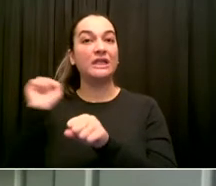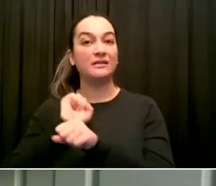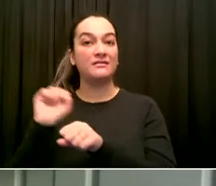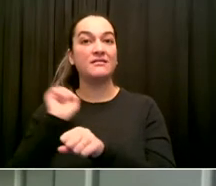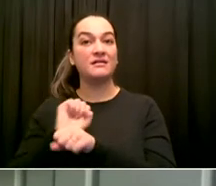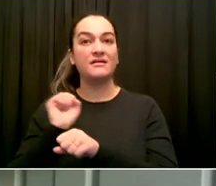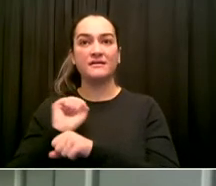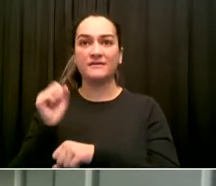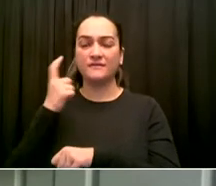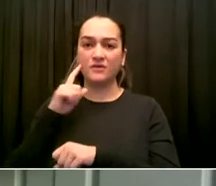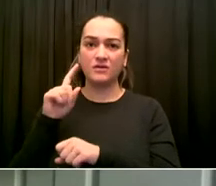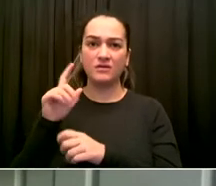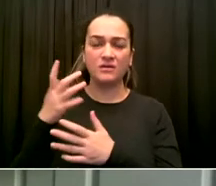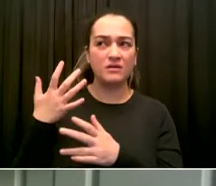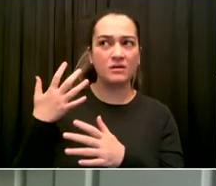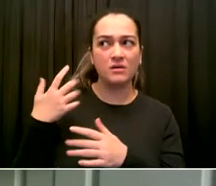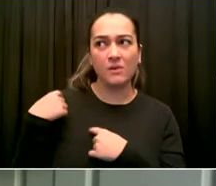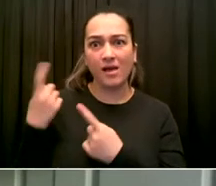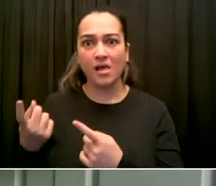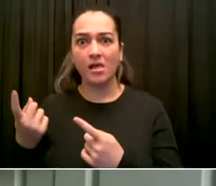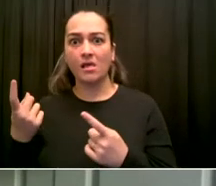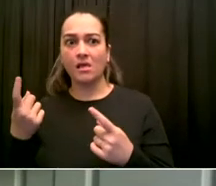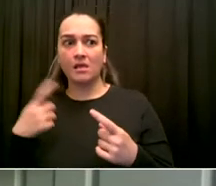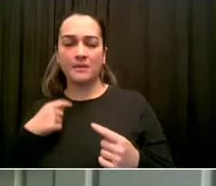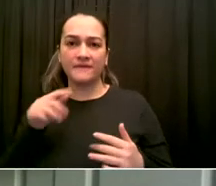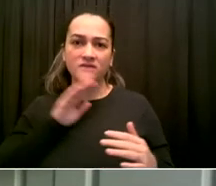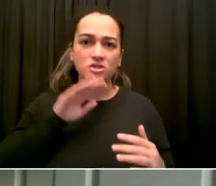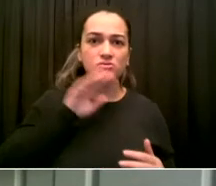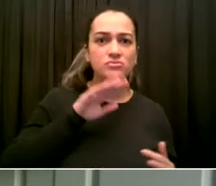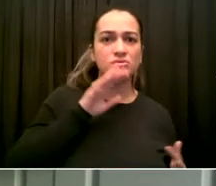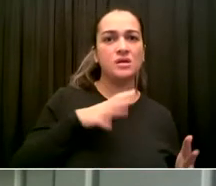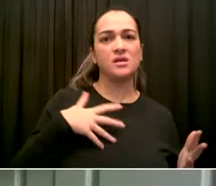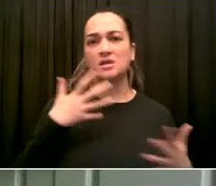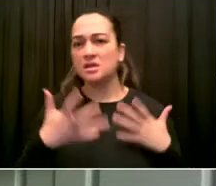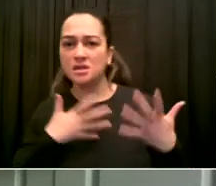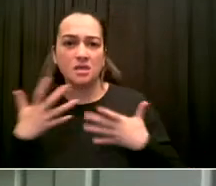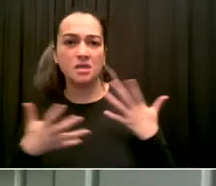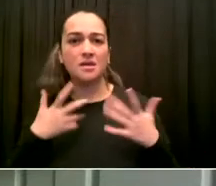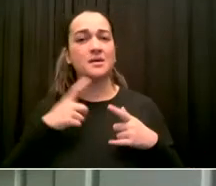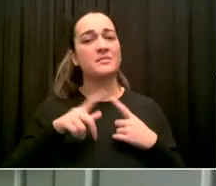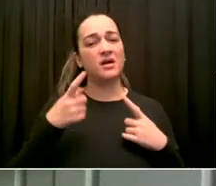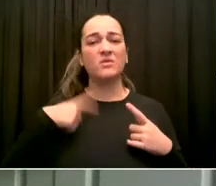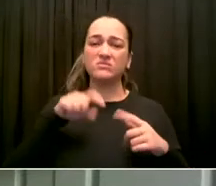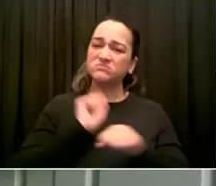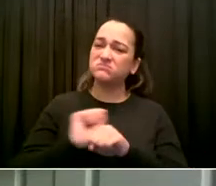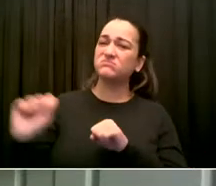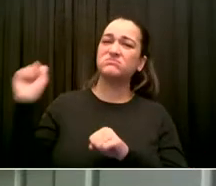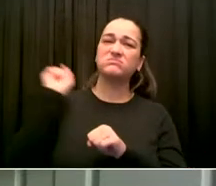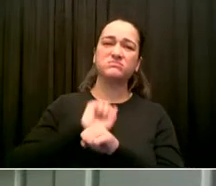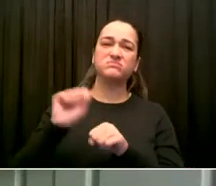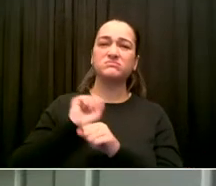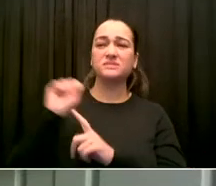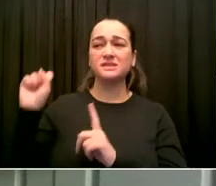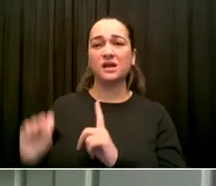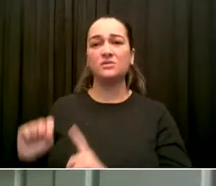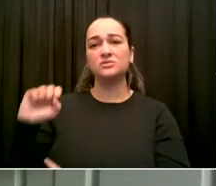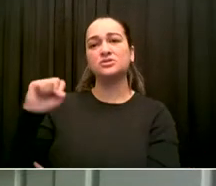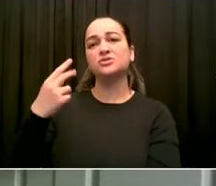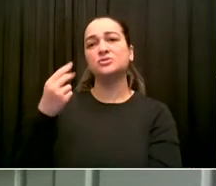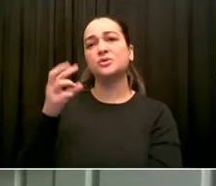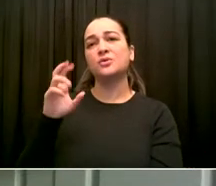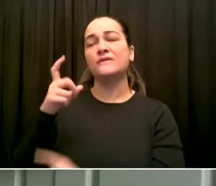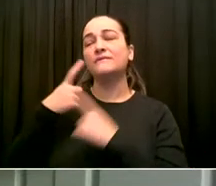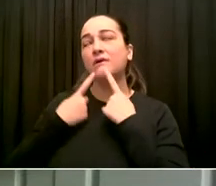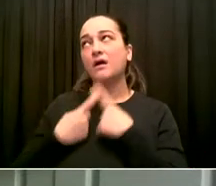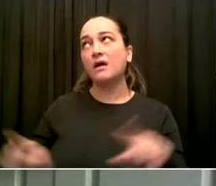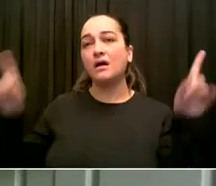And the good folks on the South Shore have a facility now right in their backyard, and we thank you for that. And hey, listen,